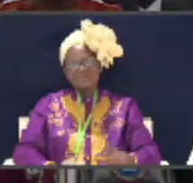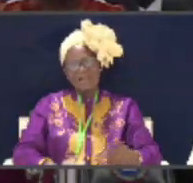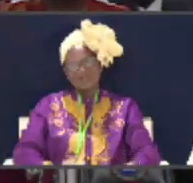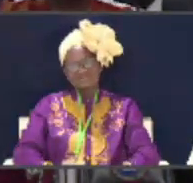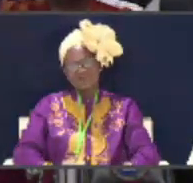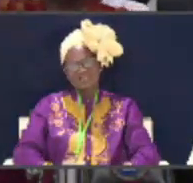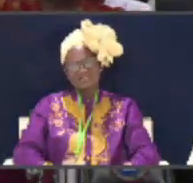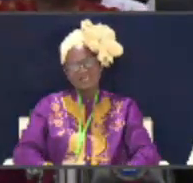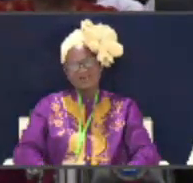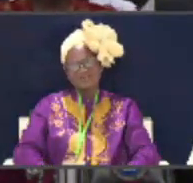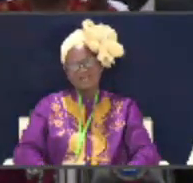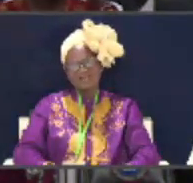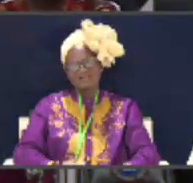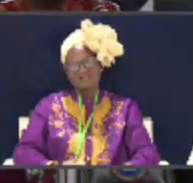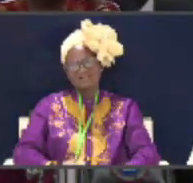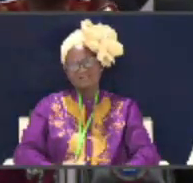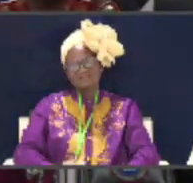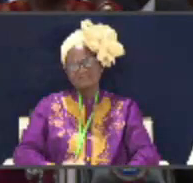When I became general overseer,